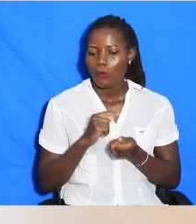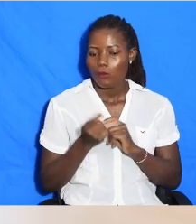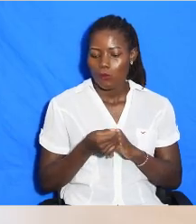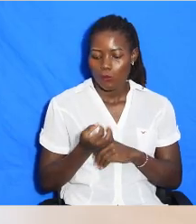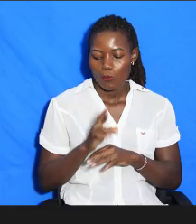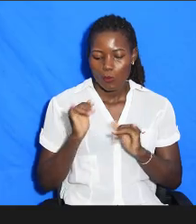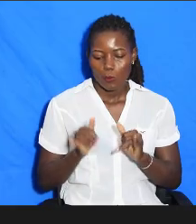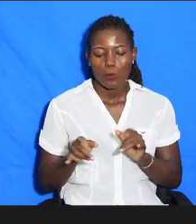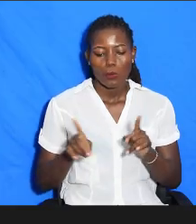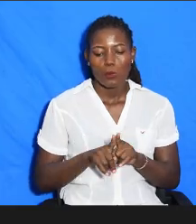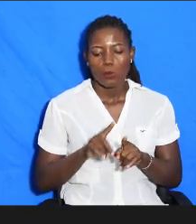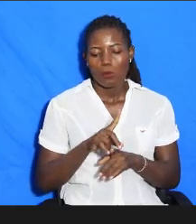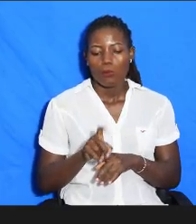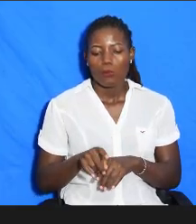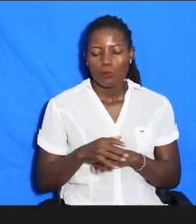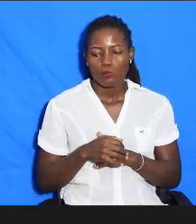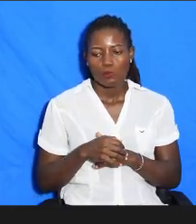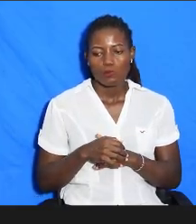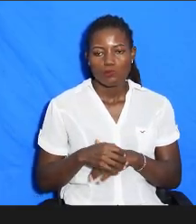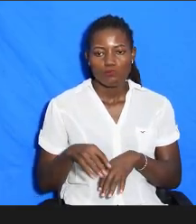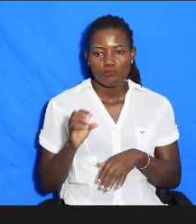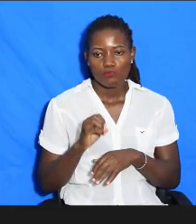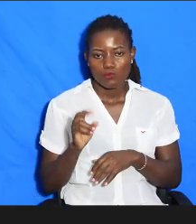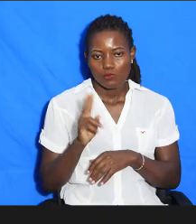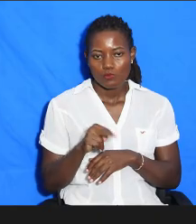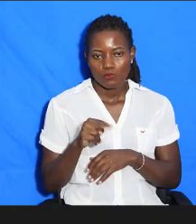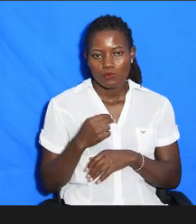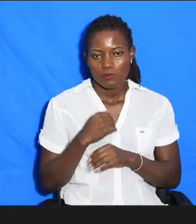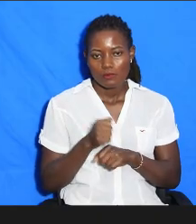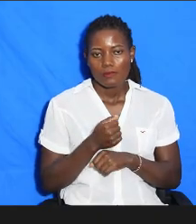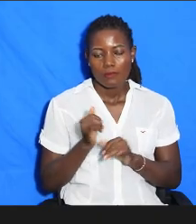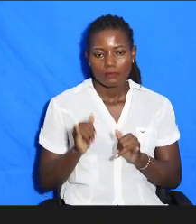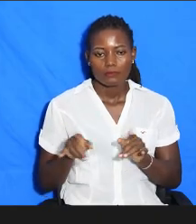and Uh, keep on working? oh no, no, no. I can't remain the same. But